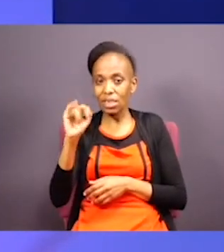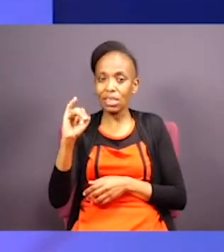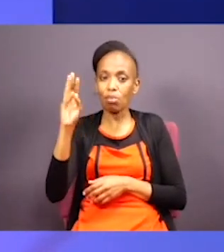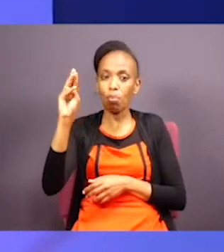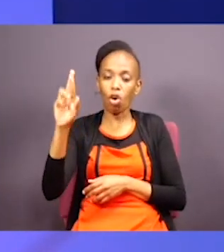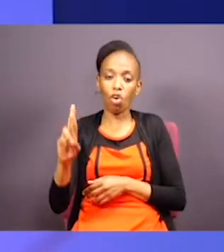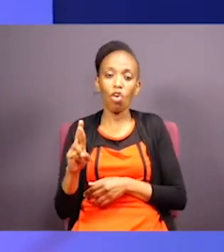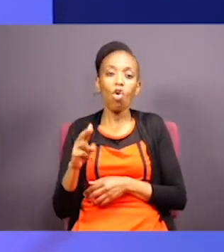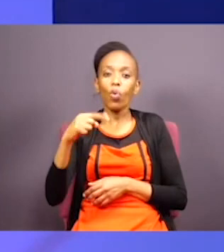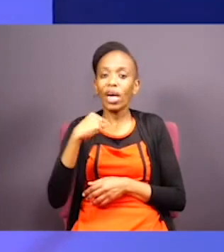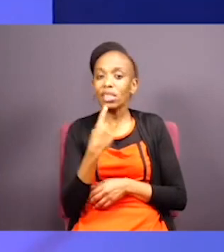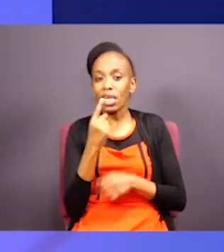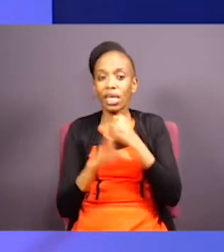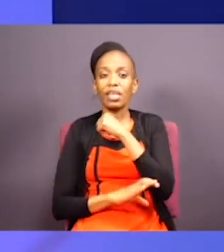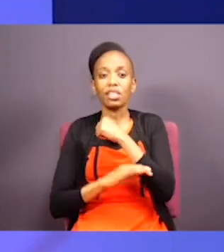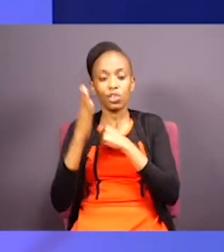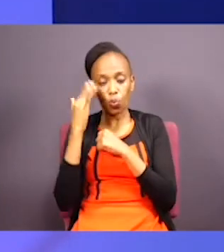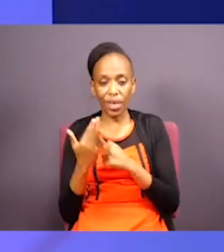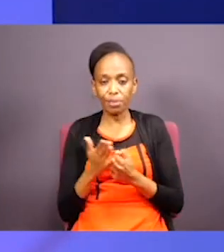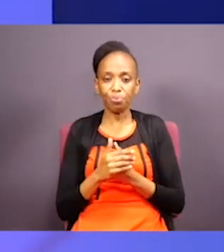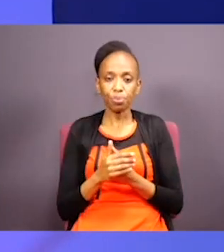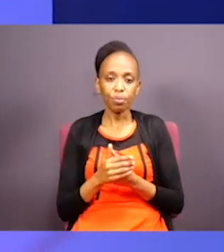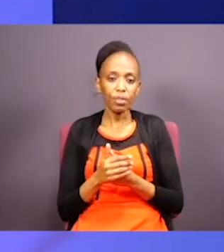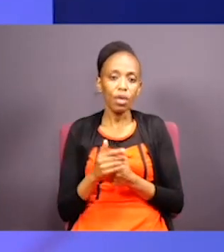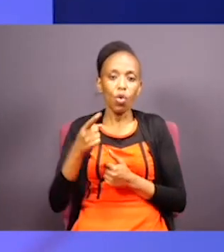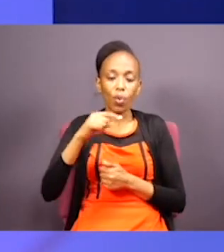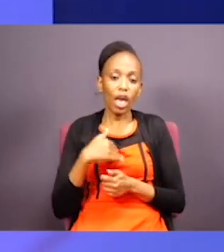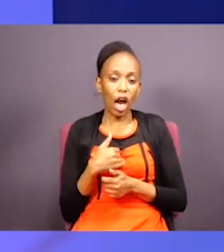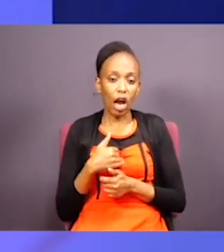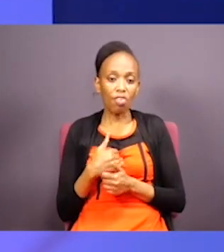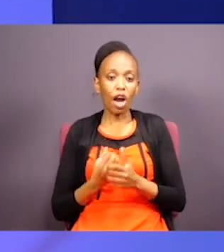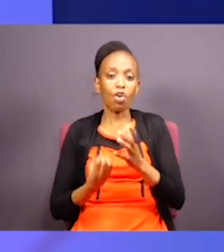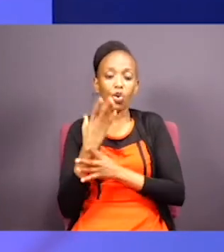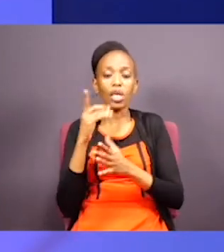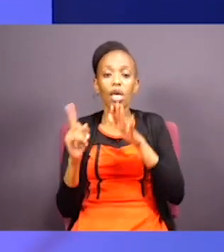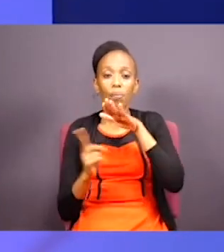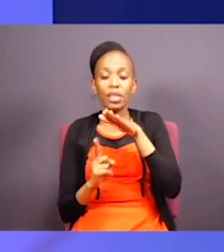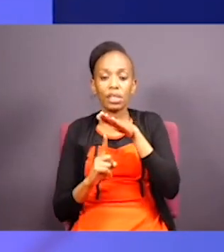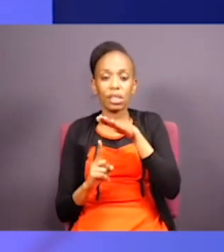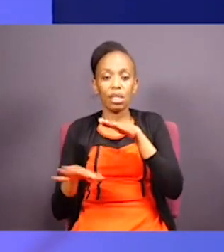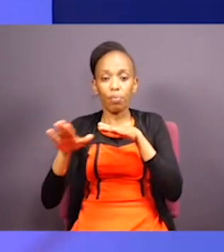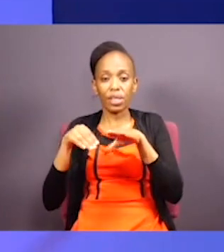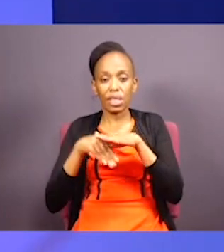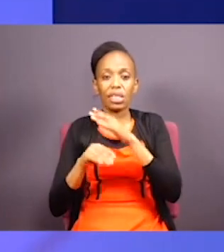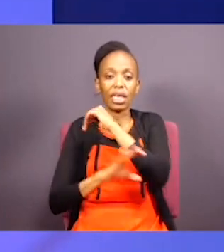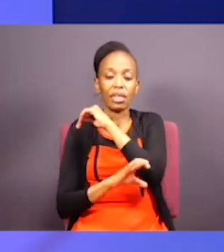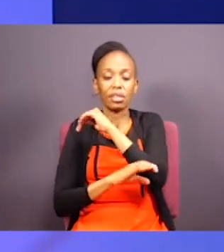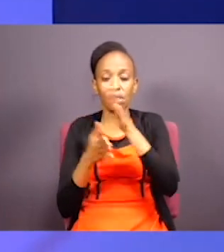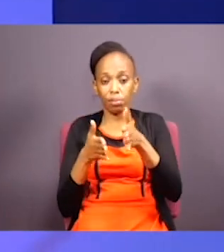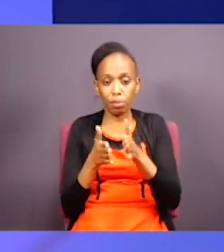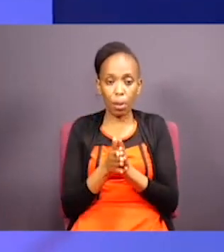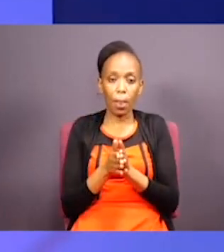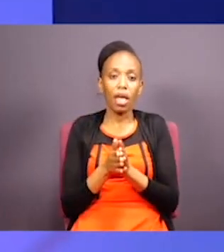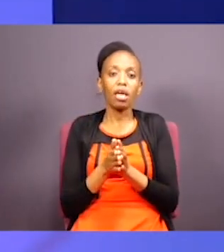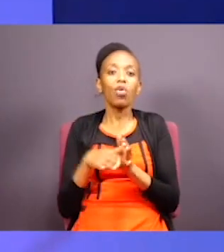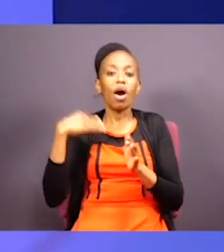We are mentioning these countries specifically because we have a growing ministry presence in those countries. But of course, you are